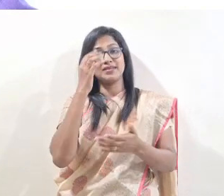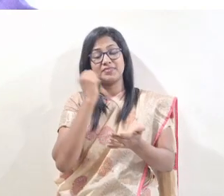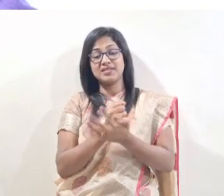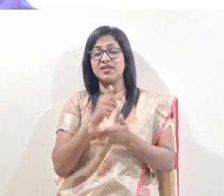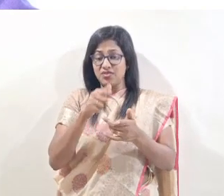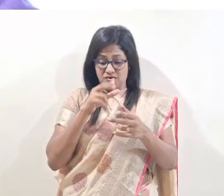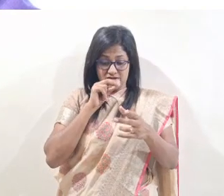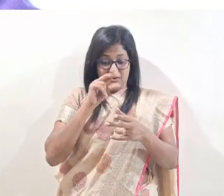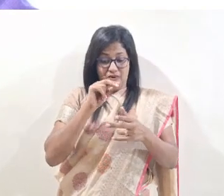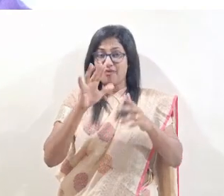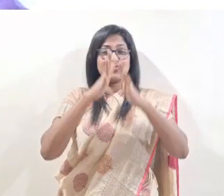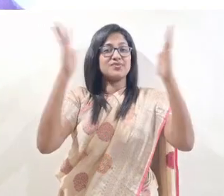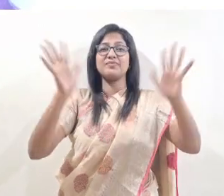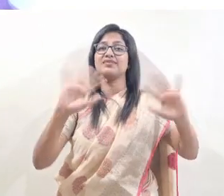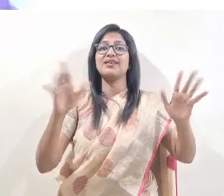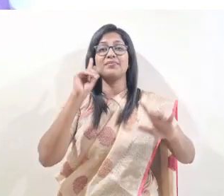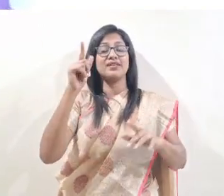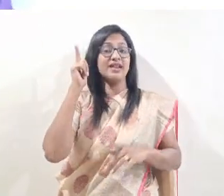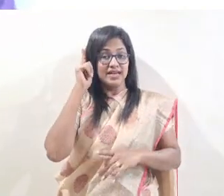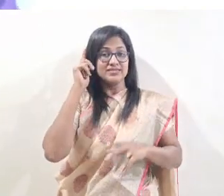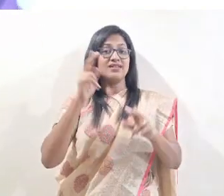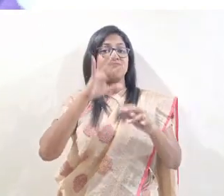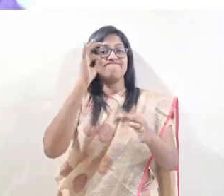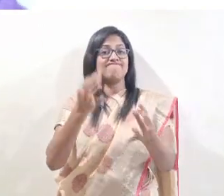You may or may not speak too much.